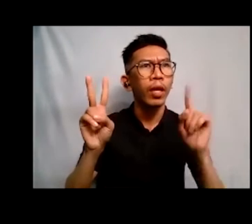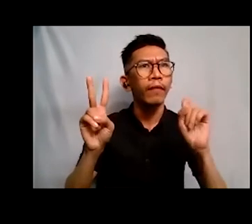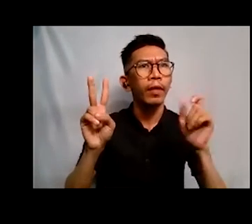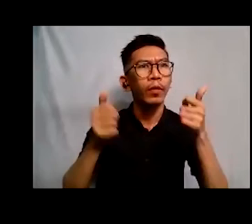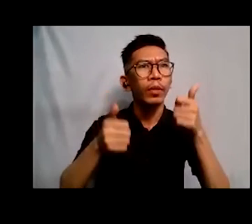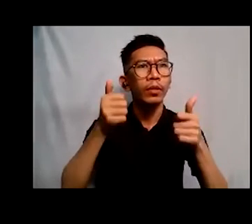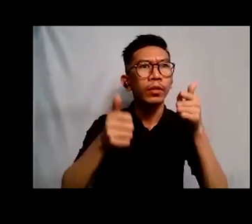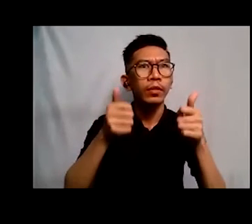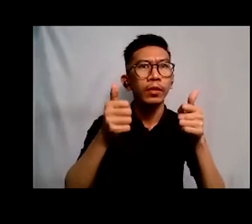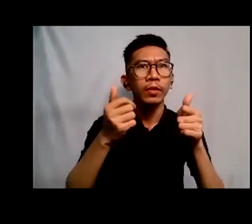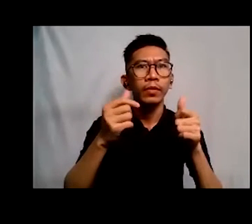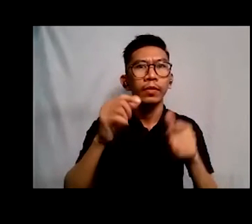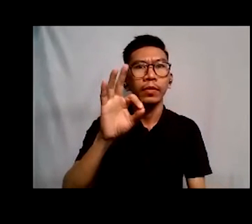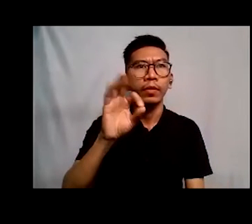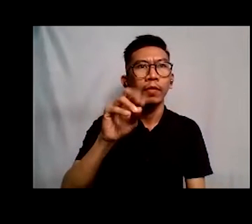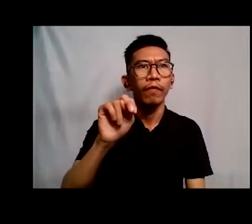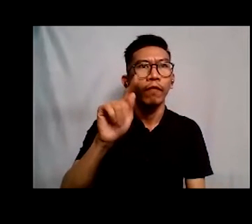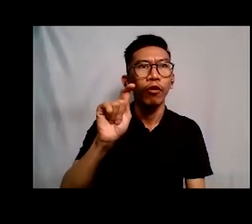Font size. Why, sir?